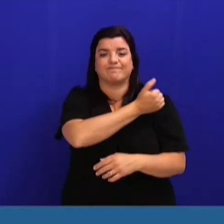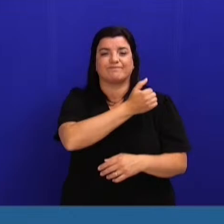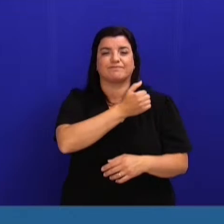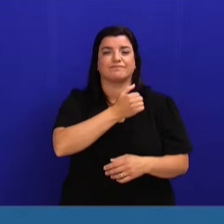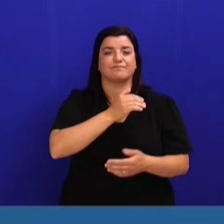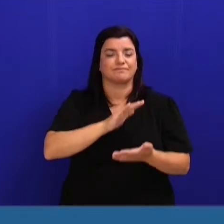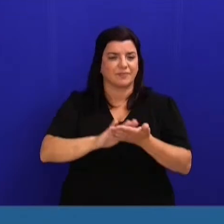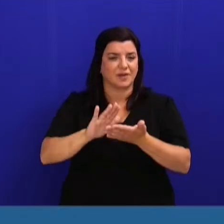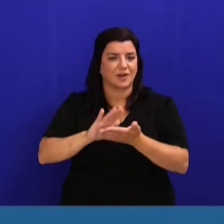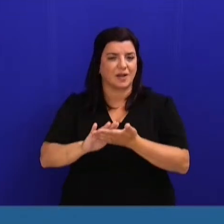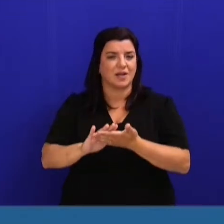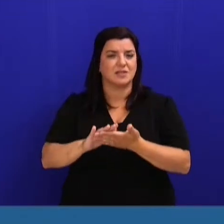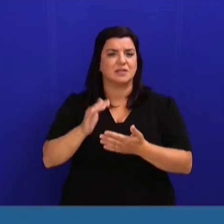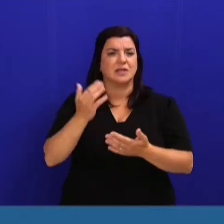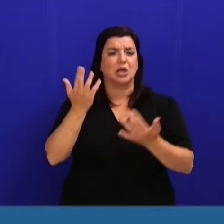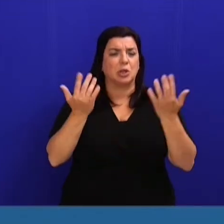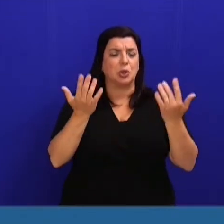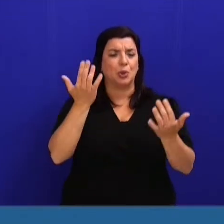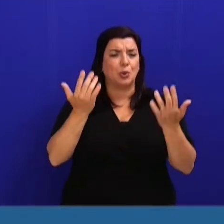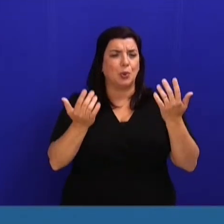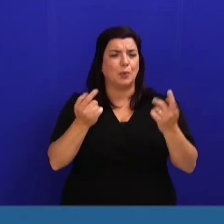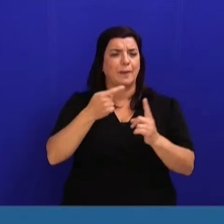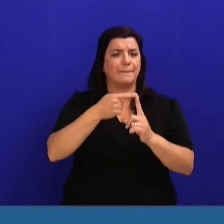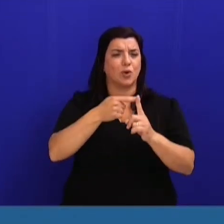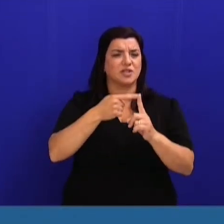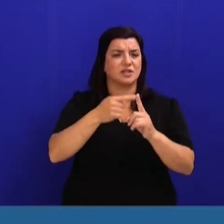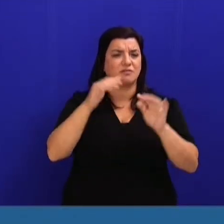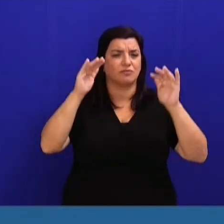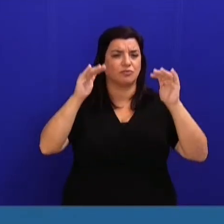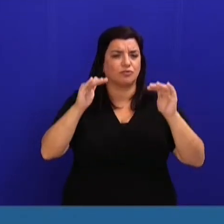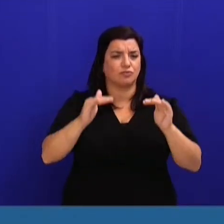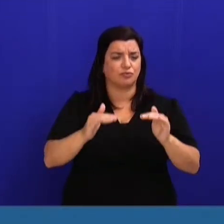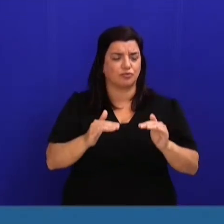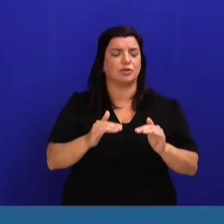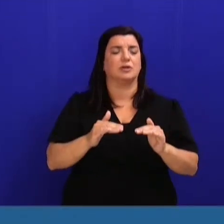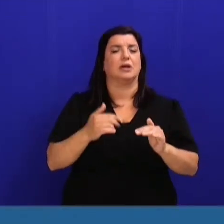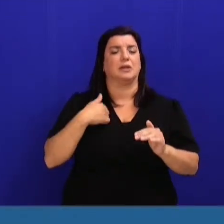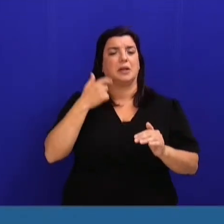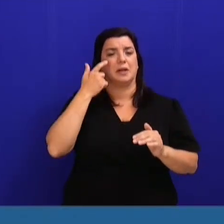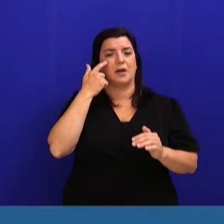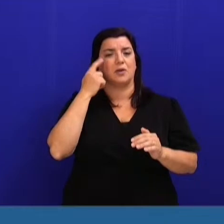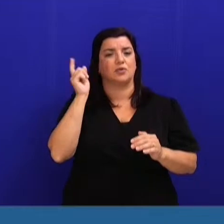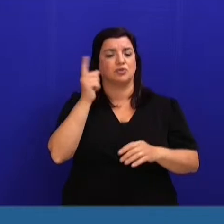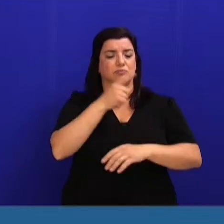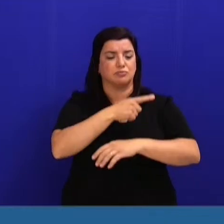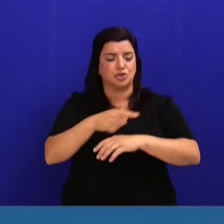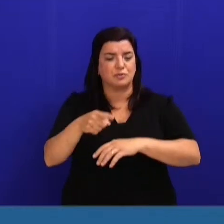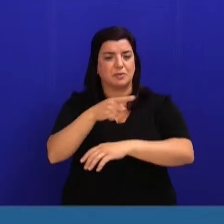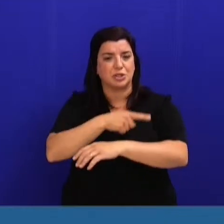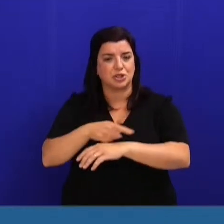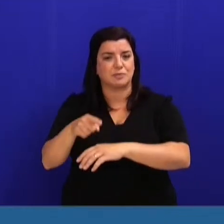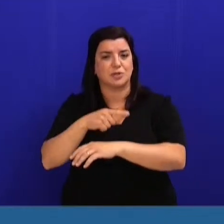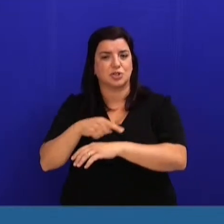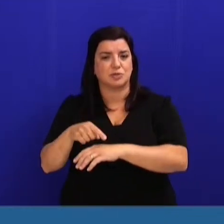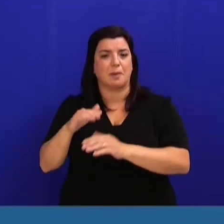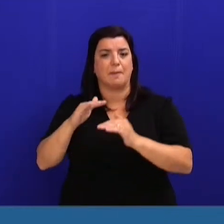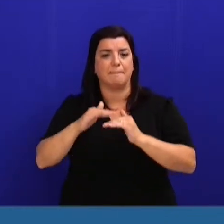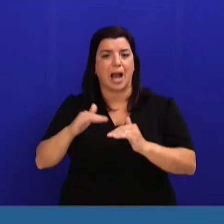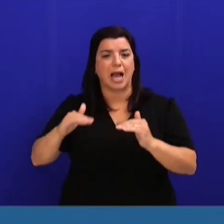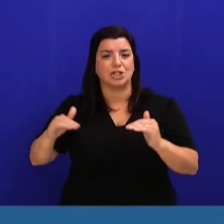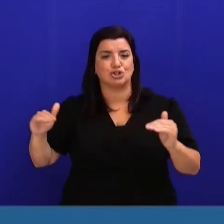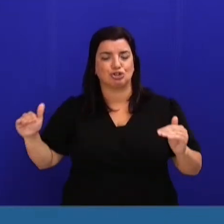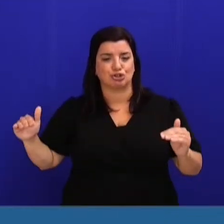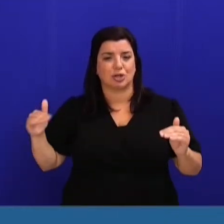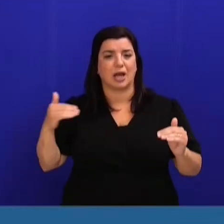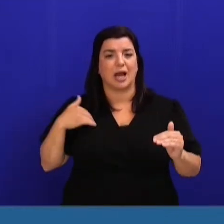il-mod bin-numri li għandna kemm minħabba il-7-day moving average u kif ukoll positivity rate li dawn baqgħu baxxi aħna bil-mod